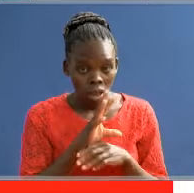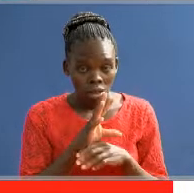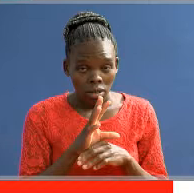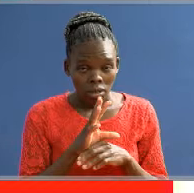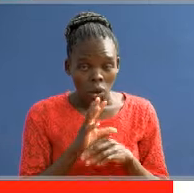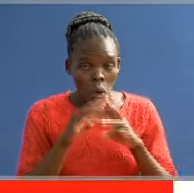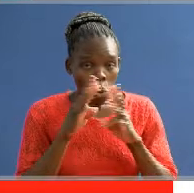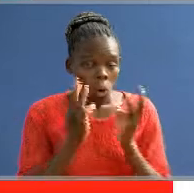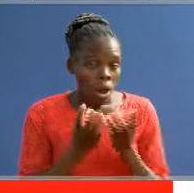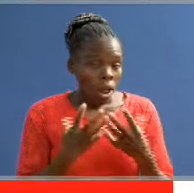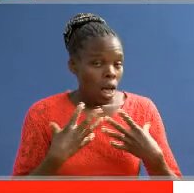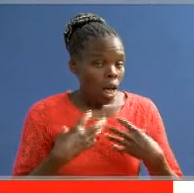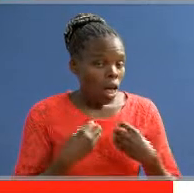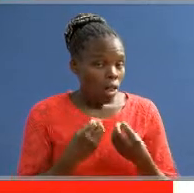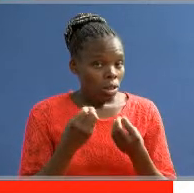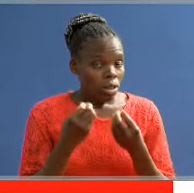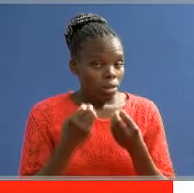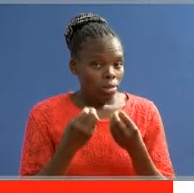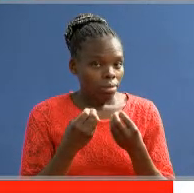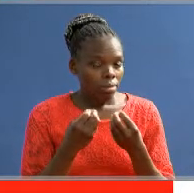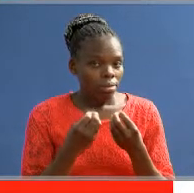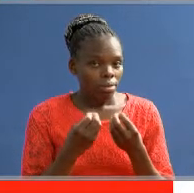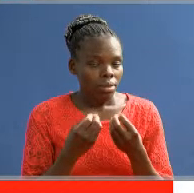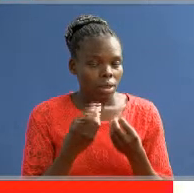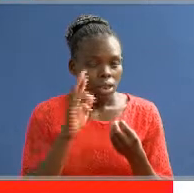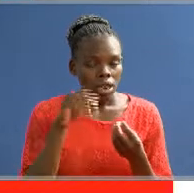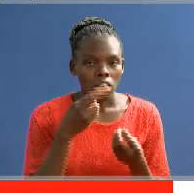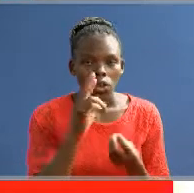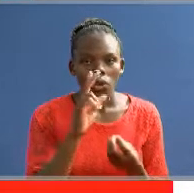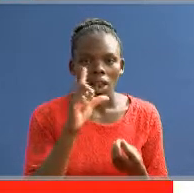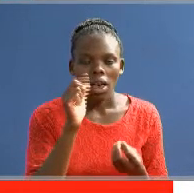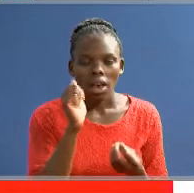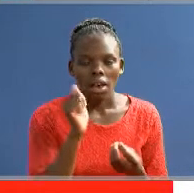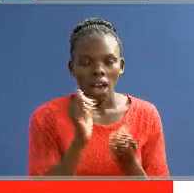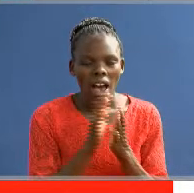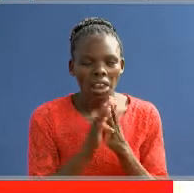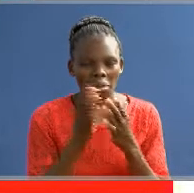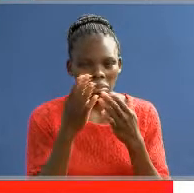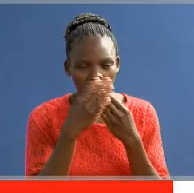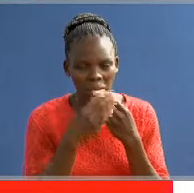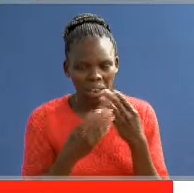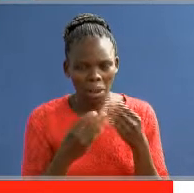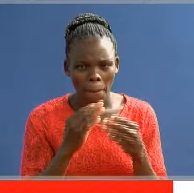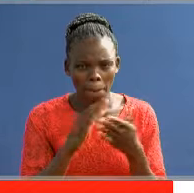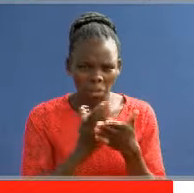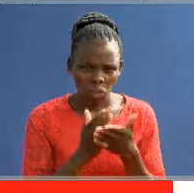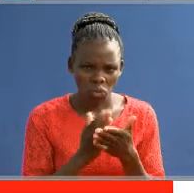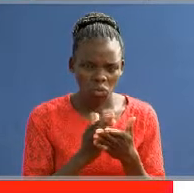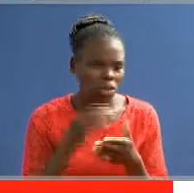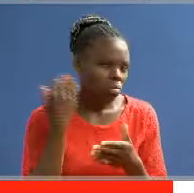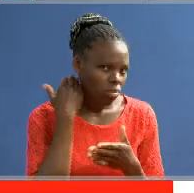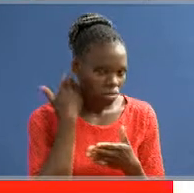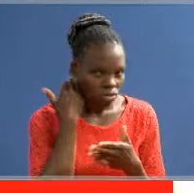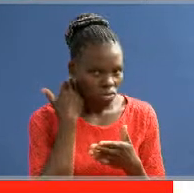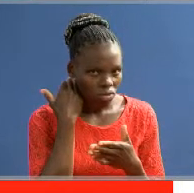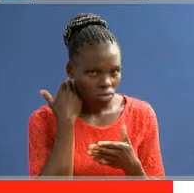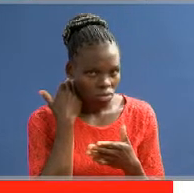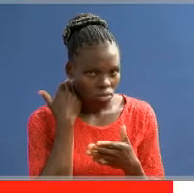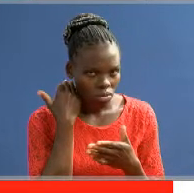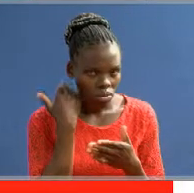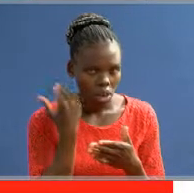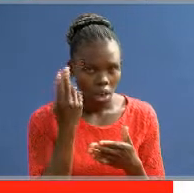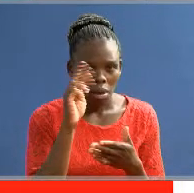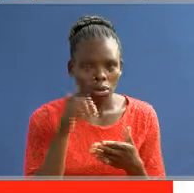World Health Organization: irregular and intermenstrual bleeding between periods,